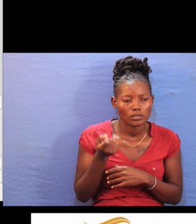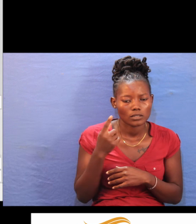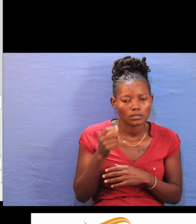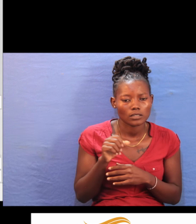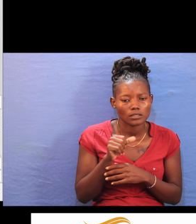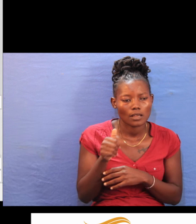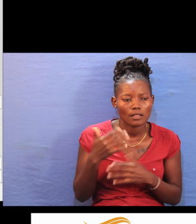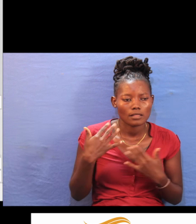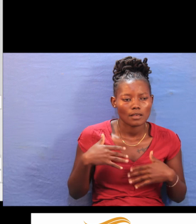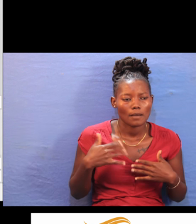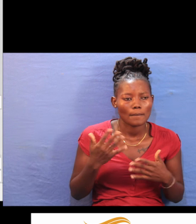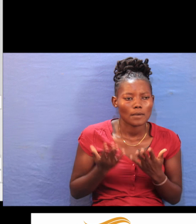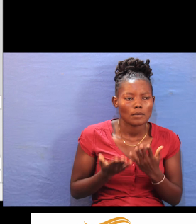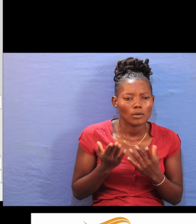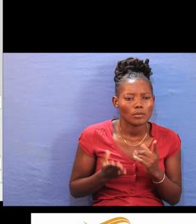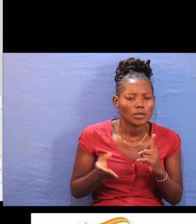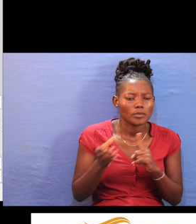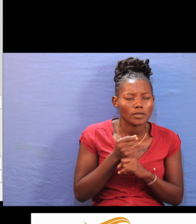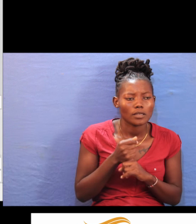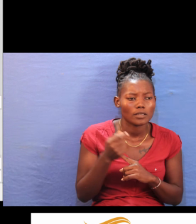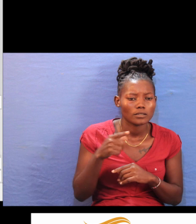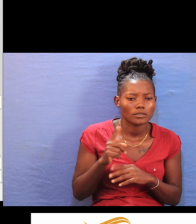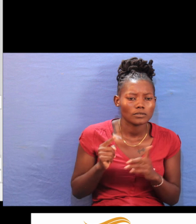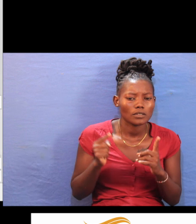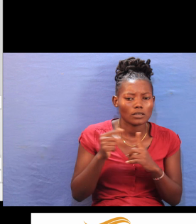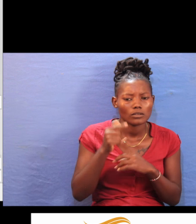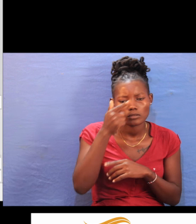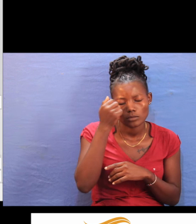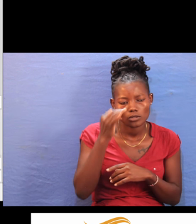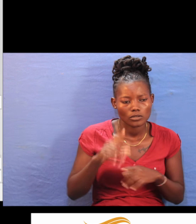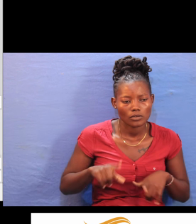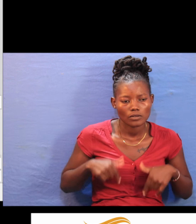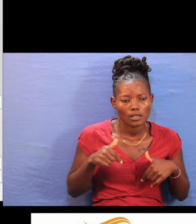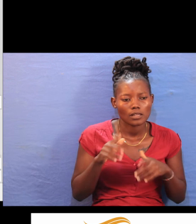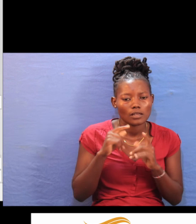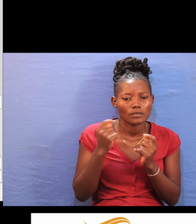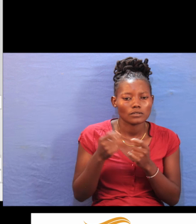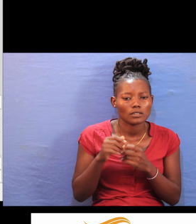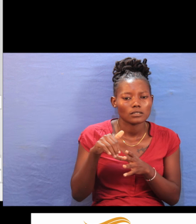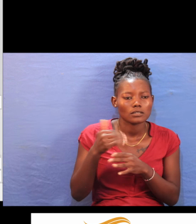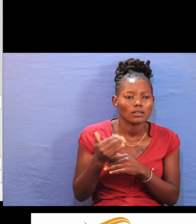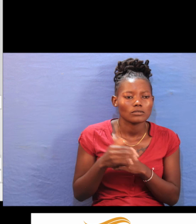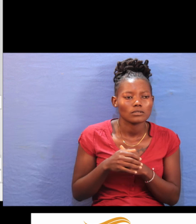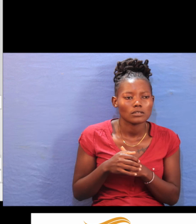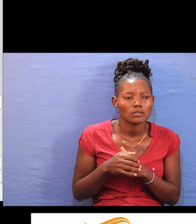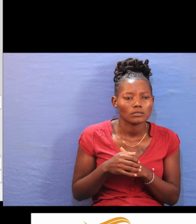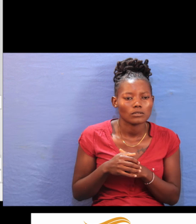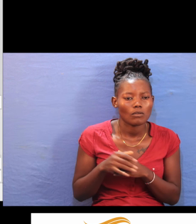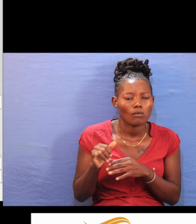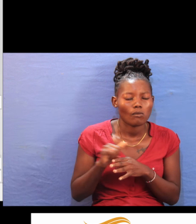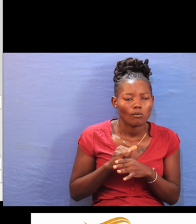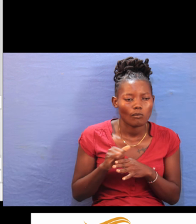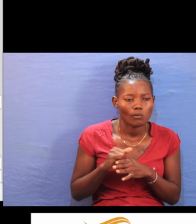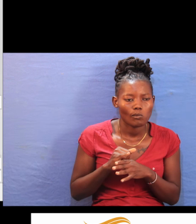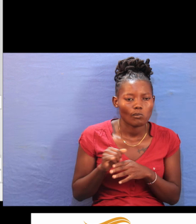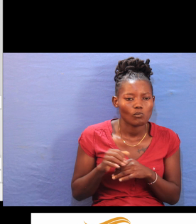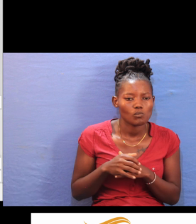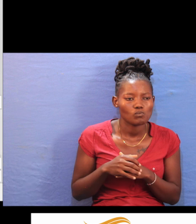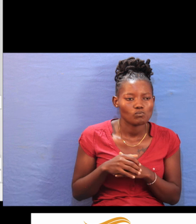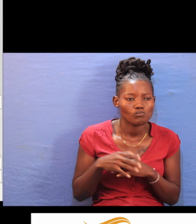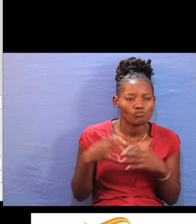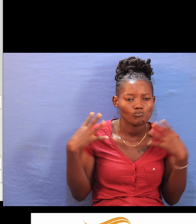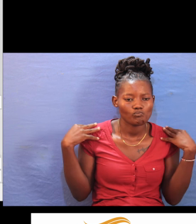understand that. Their lifestyles are different. What they do outside of training may be different. So